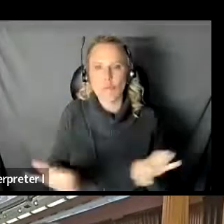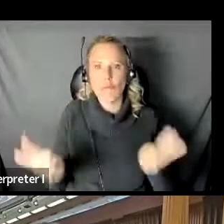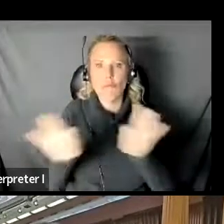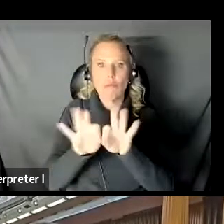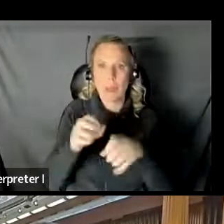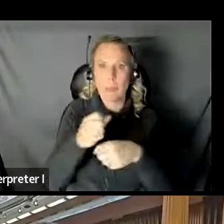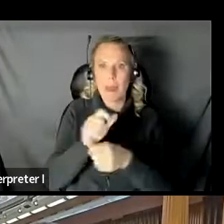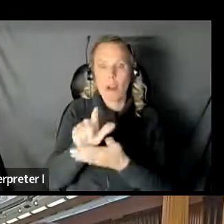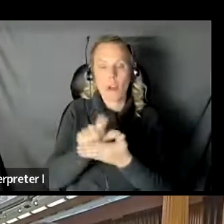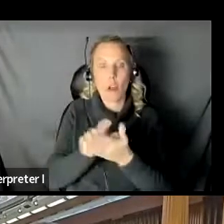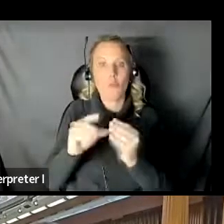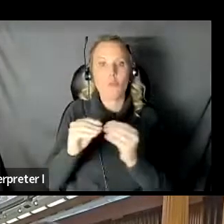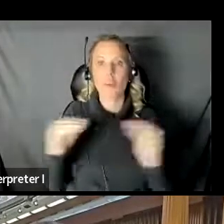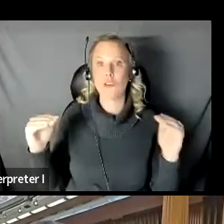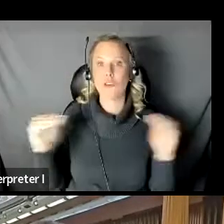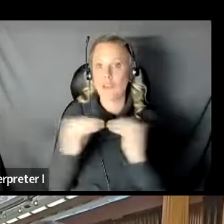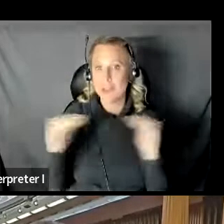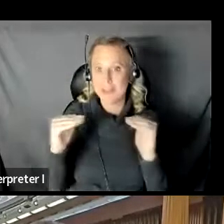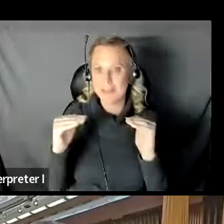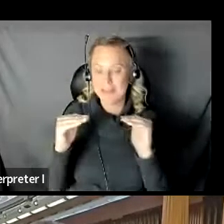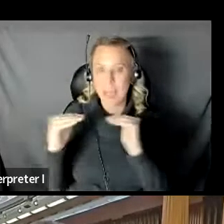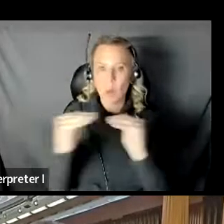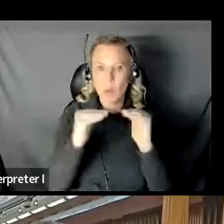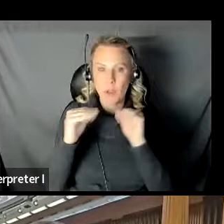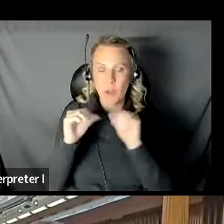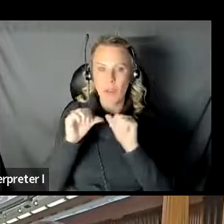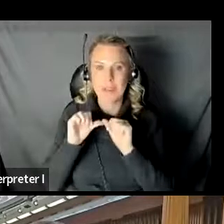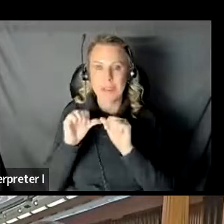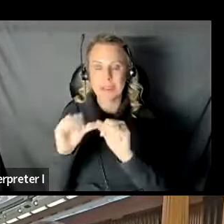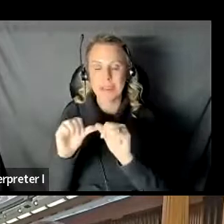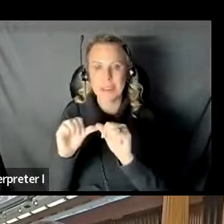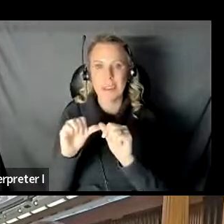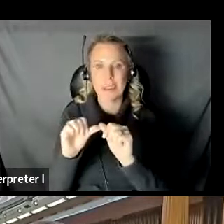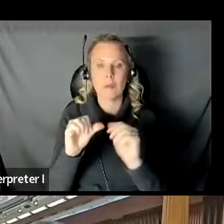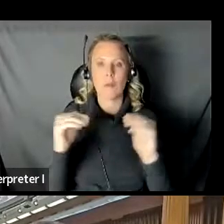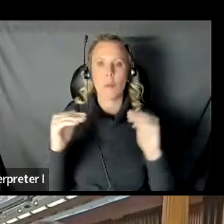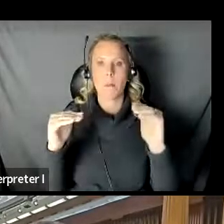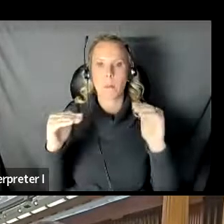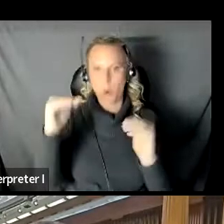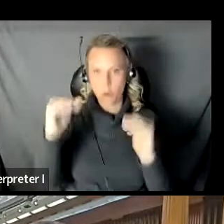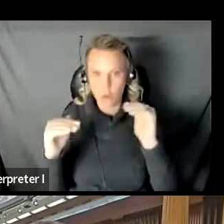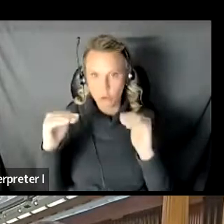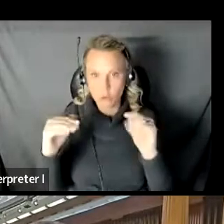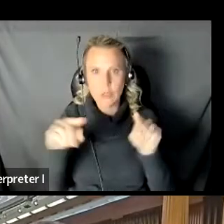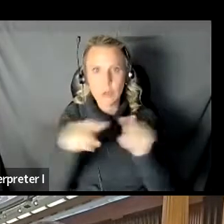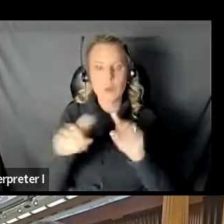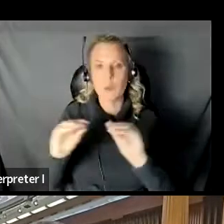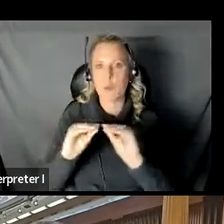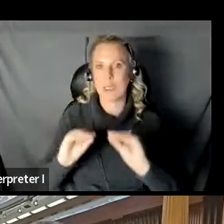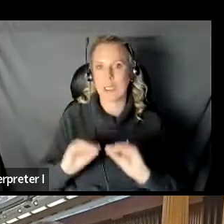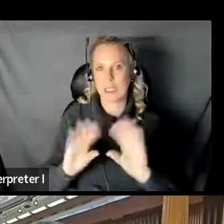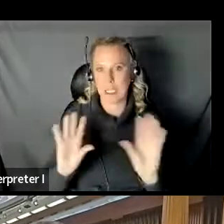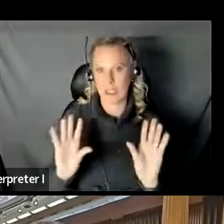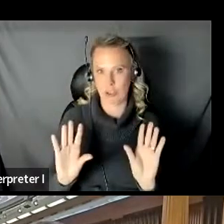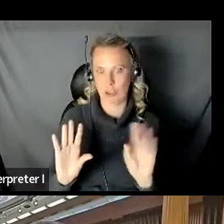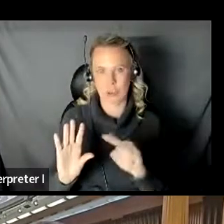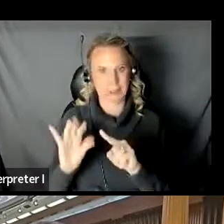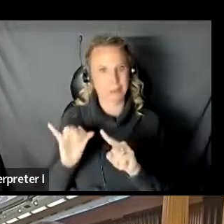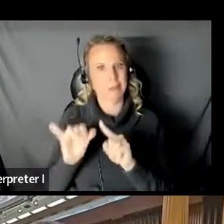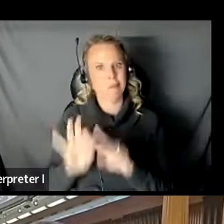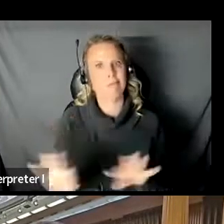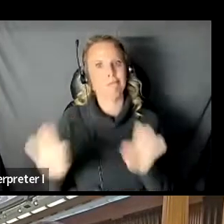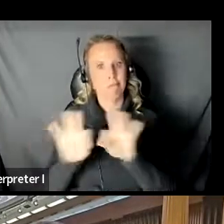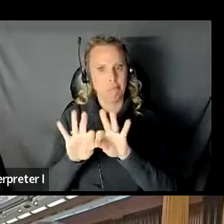our laws more just, more equitable, more consistent, and more proportional, and more clear, which is